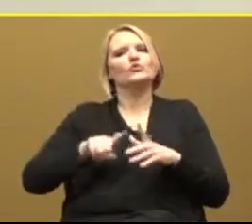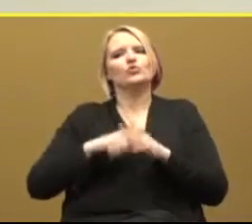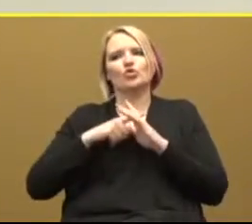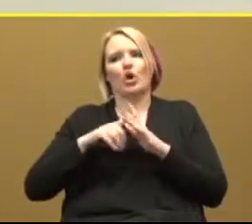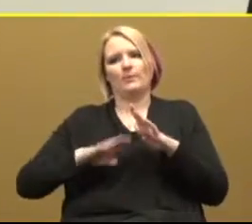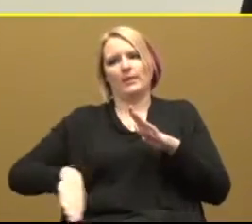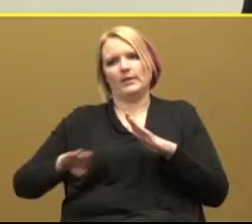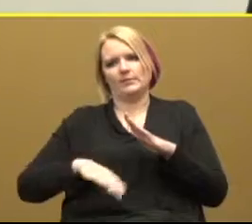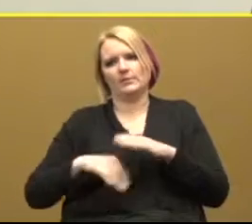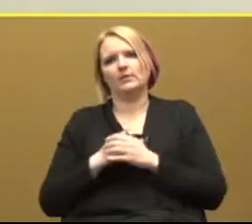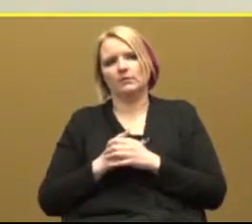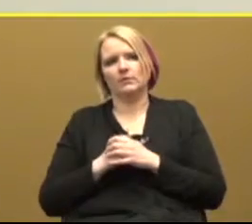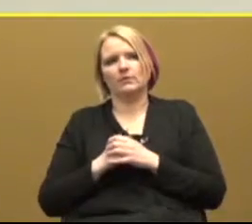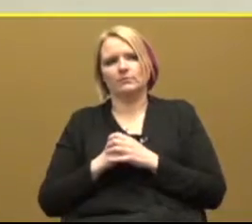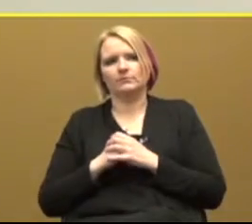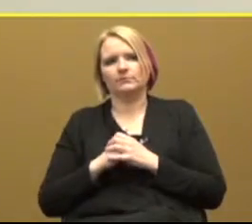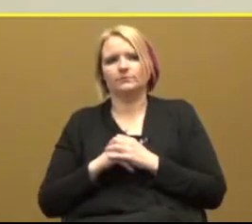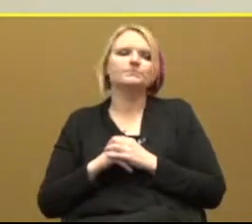there.